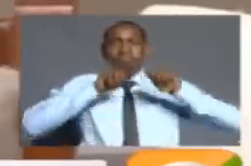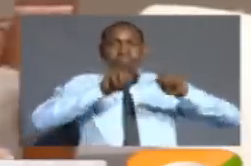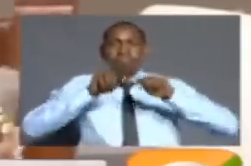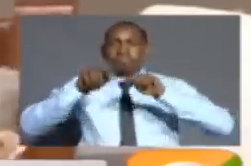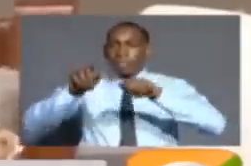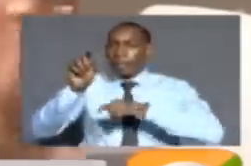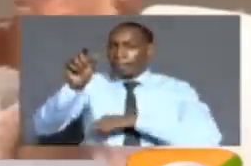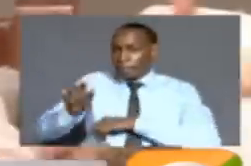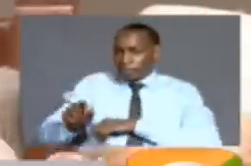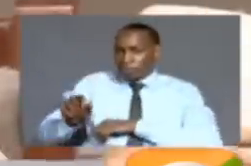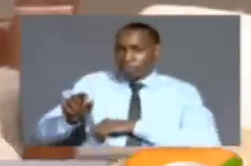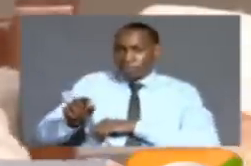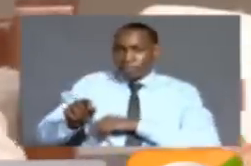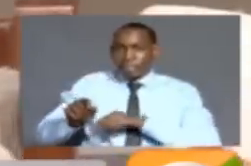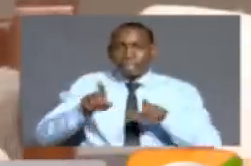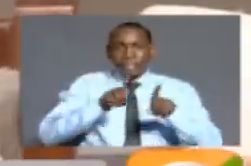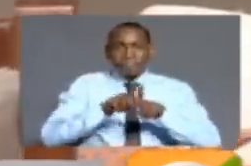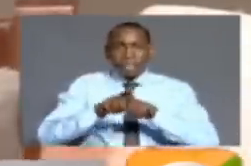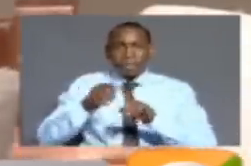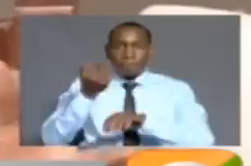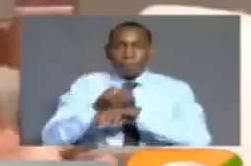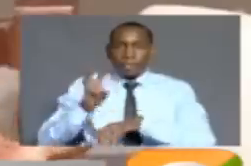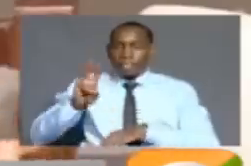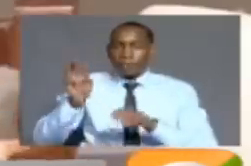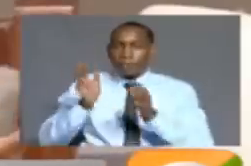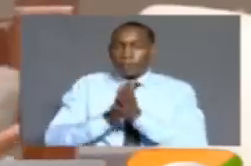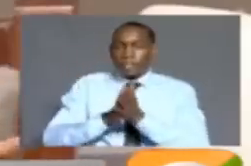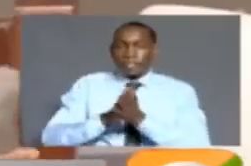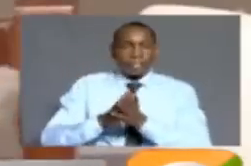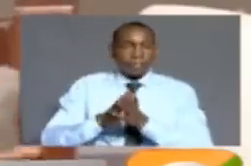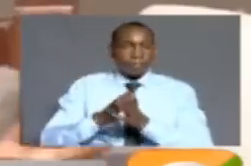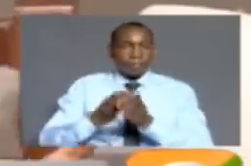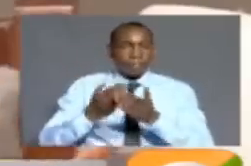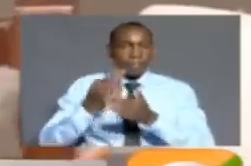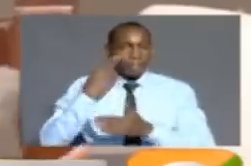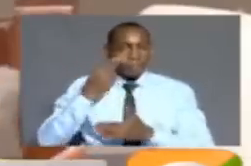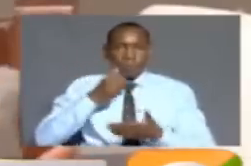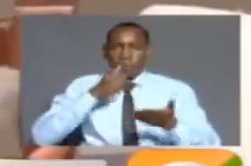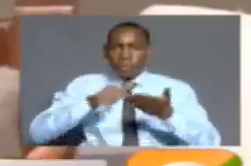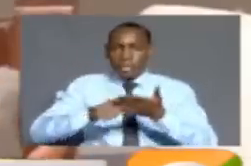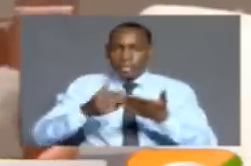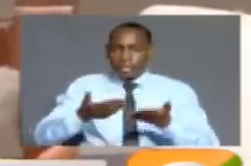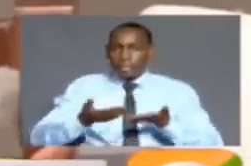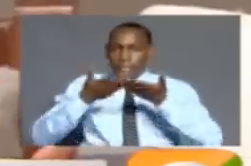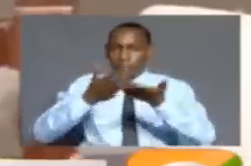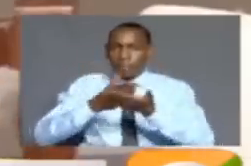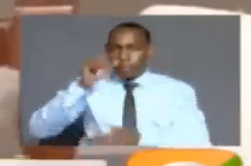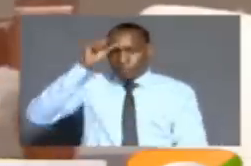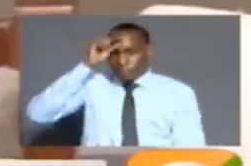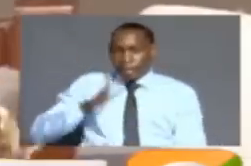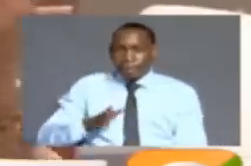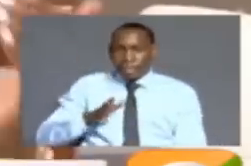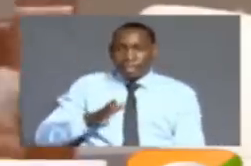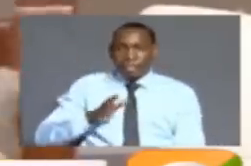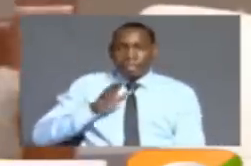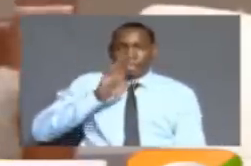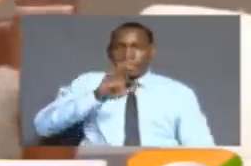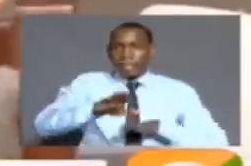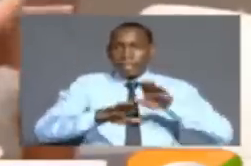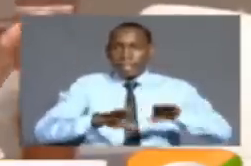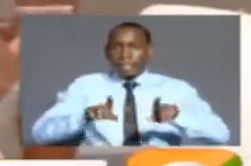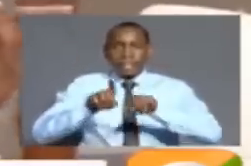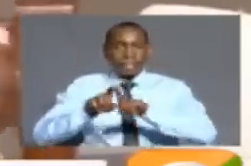somebody, putting, now in addition to just Waititu, we have, you saw what the letter that was issued by Governor Anne Waiguru. Yes. You also saw what